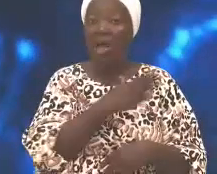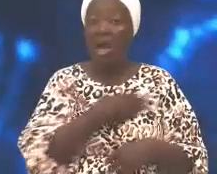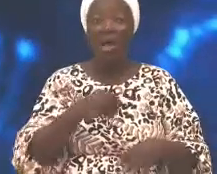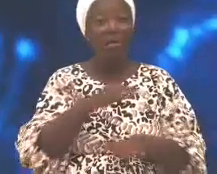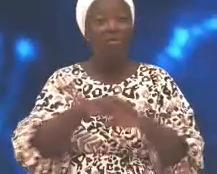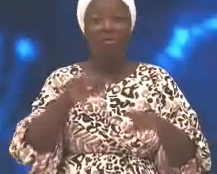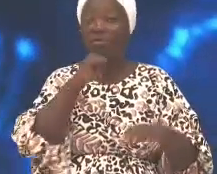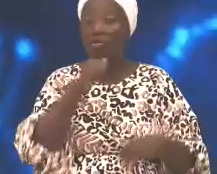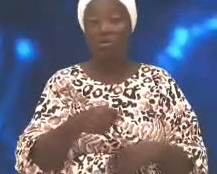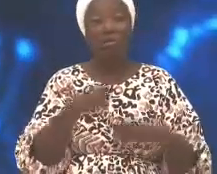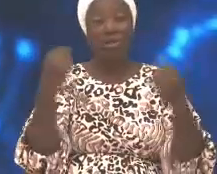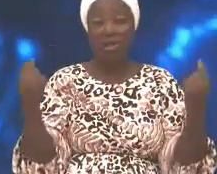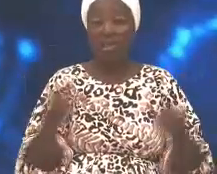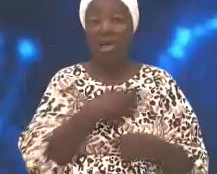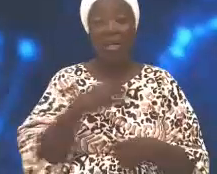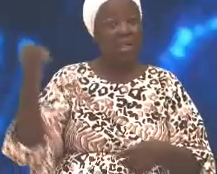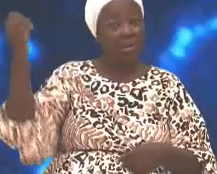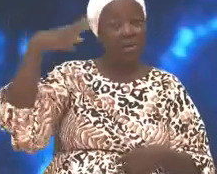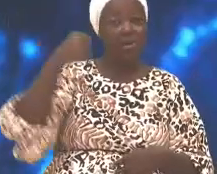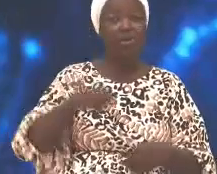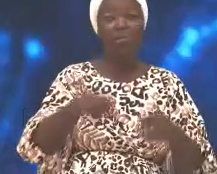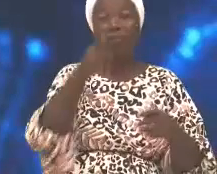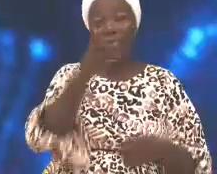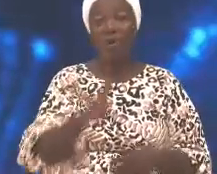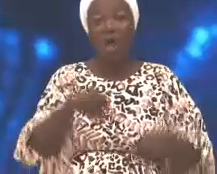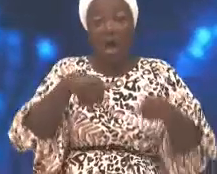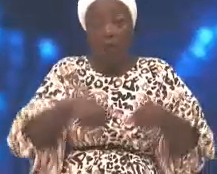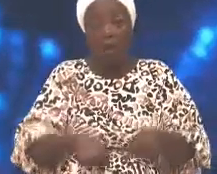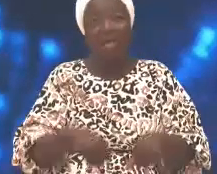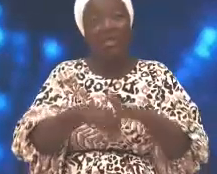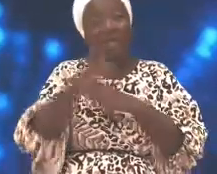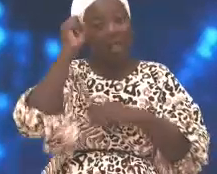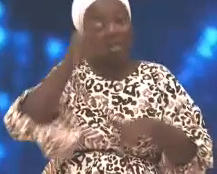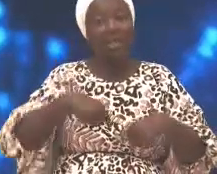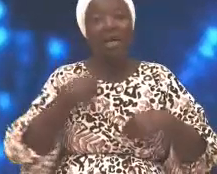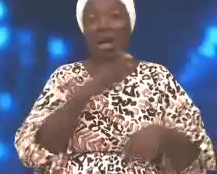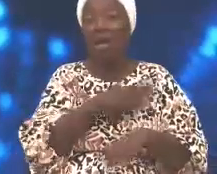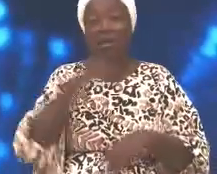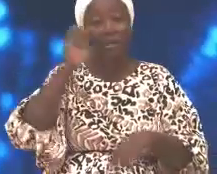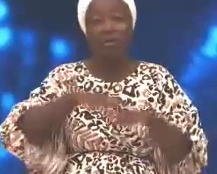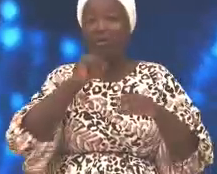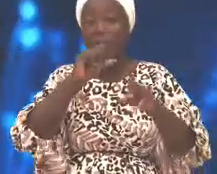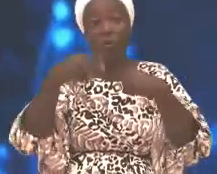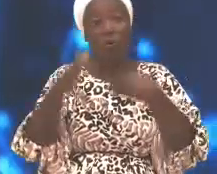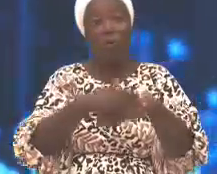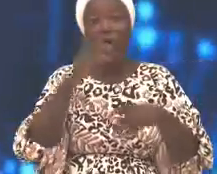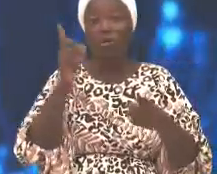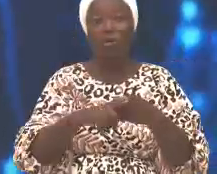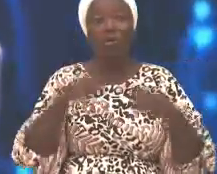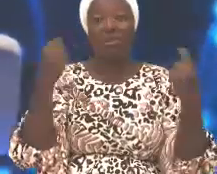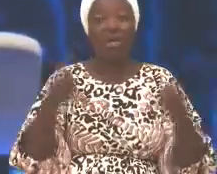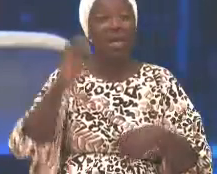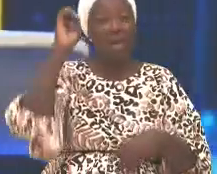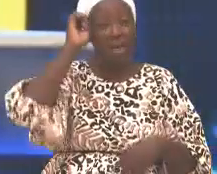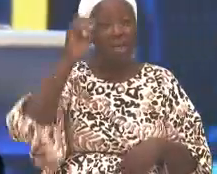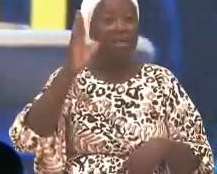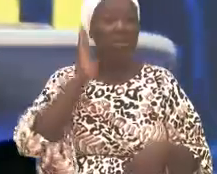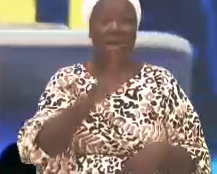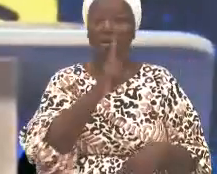God abides in his life, and he does not go back to sin, he shall surely